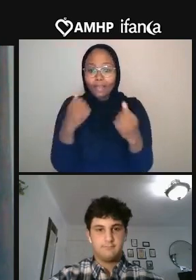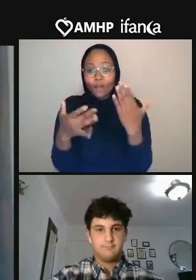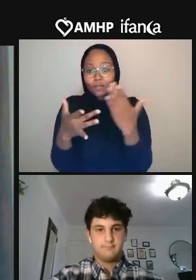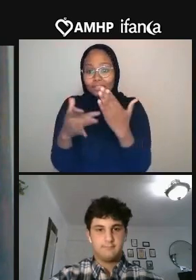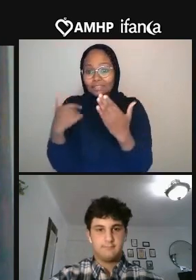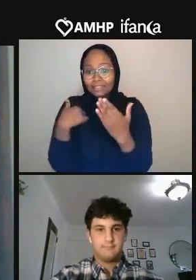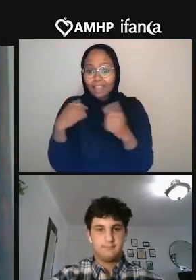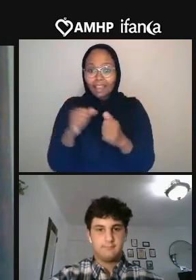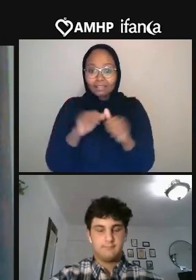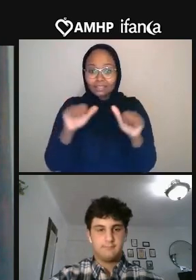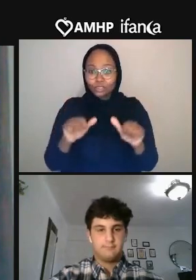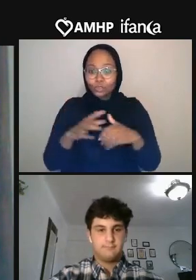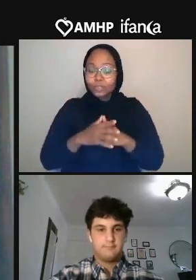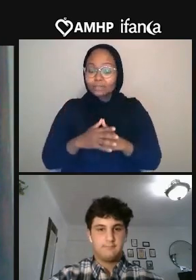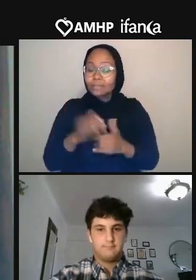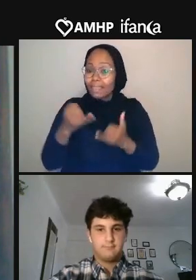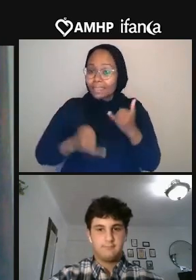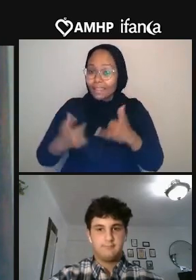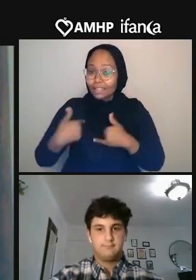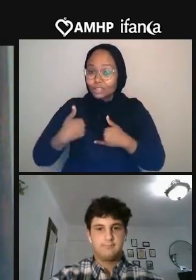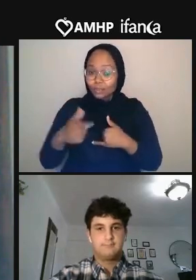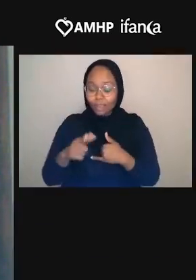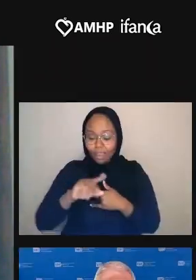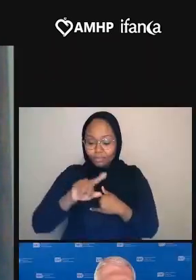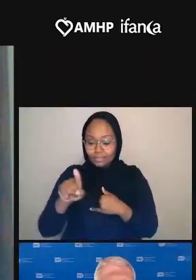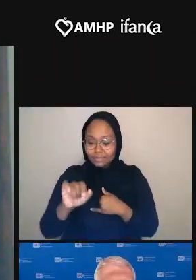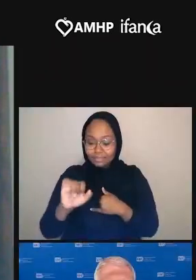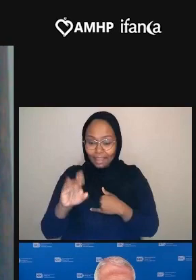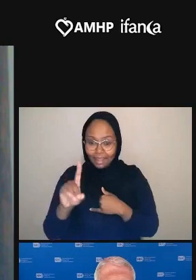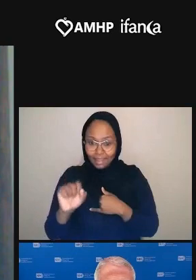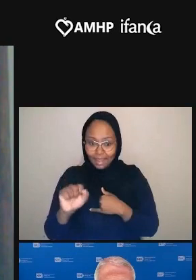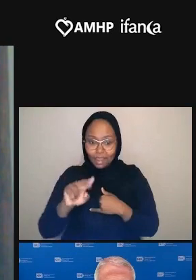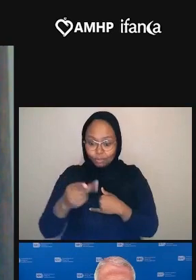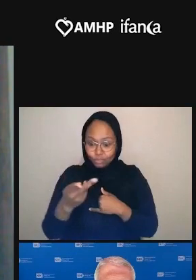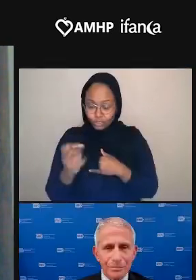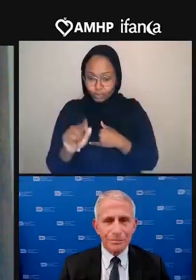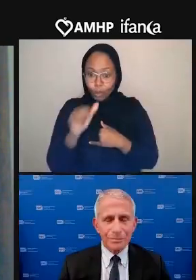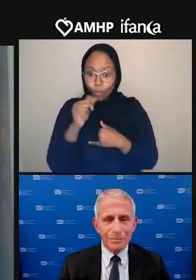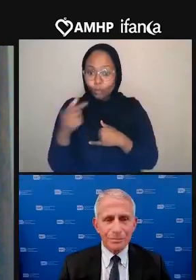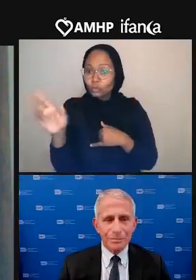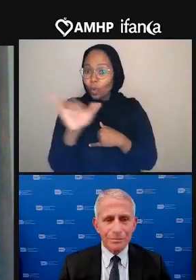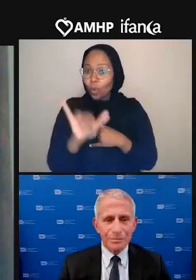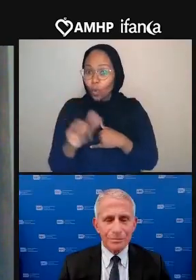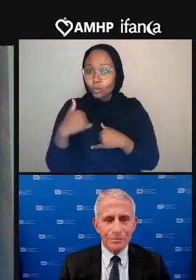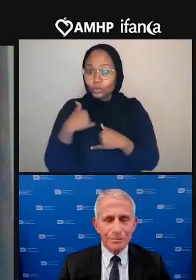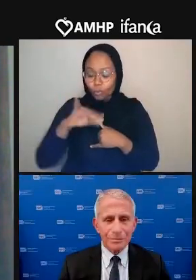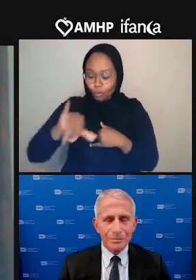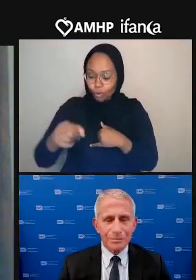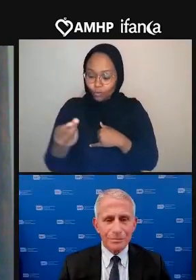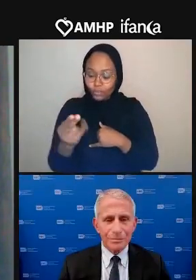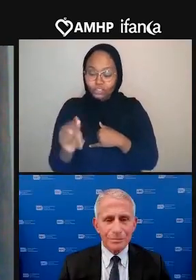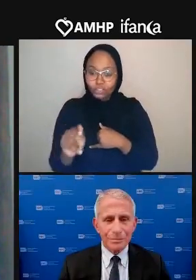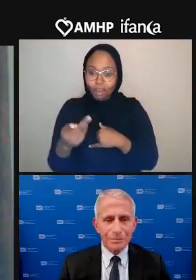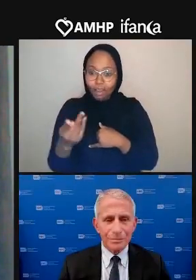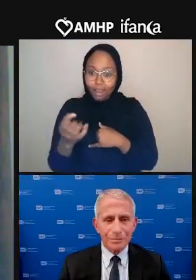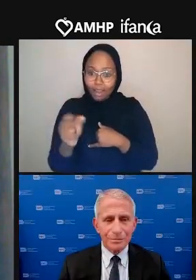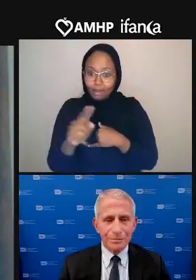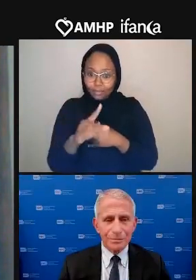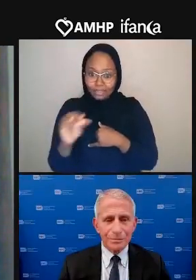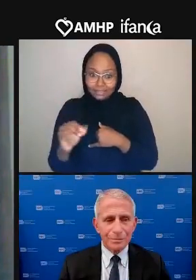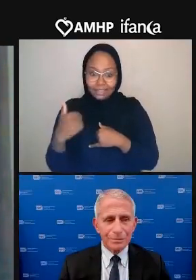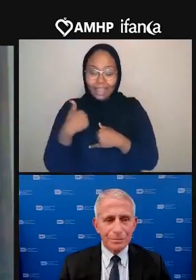Last but not least, we have Zainab Jimmel, who is also part of the Johns Hopkins University and AMHP